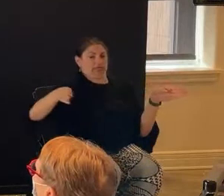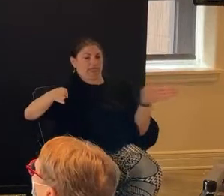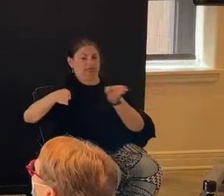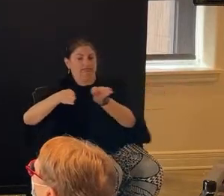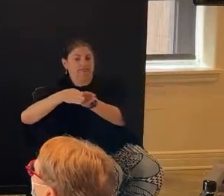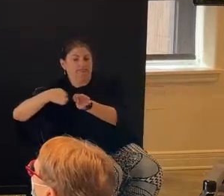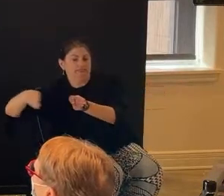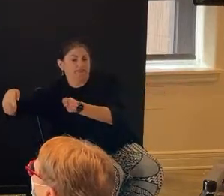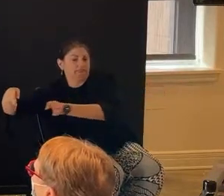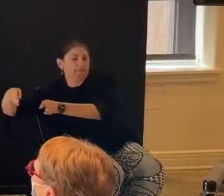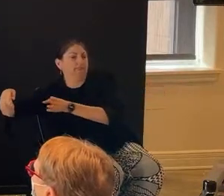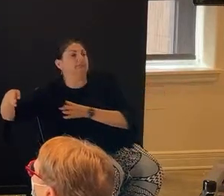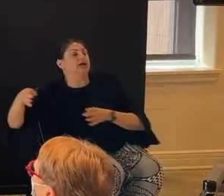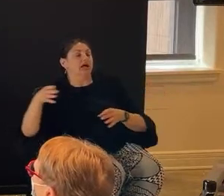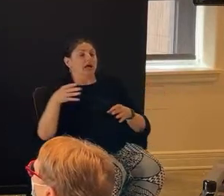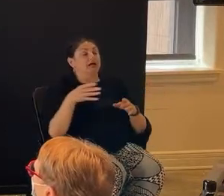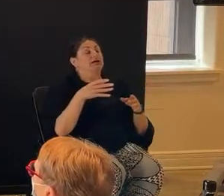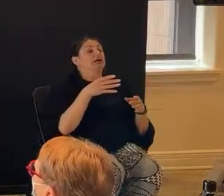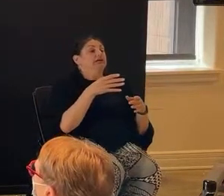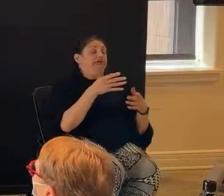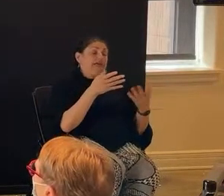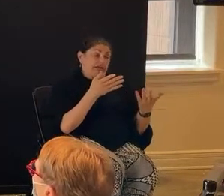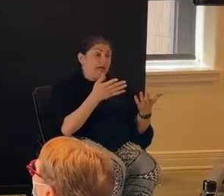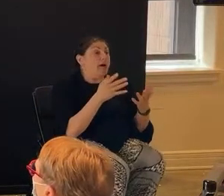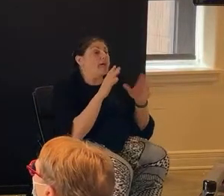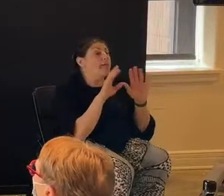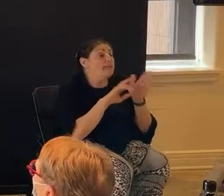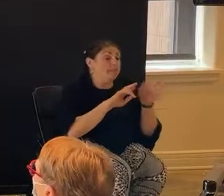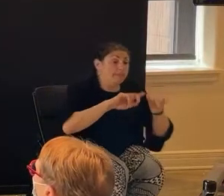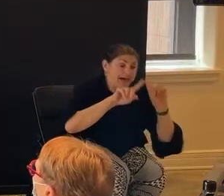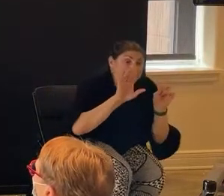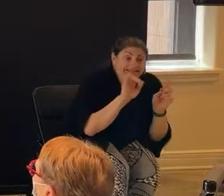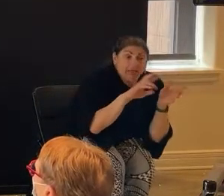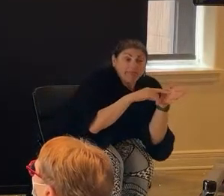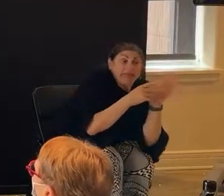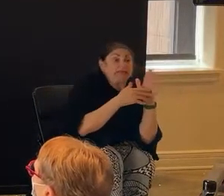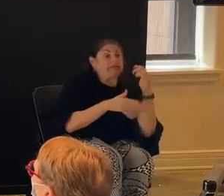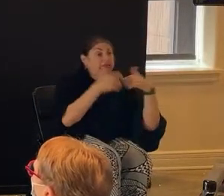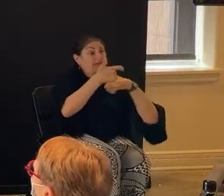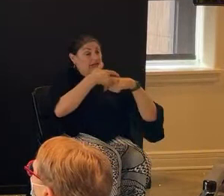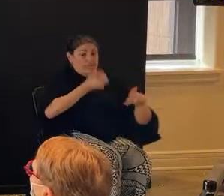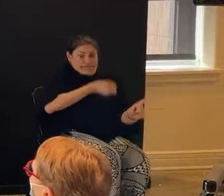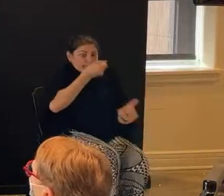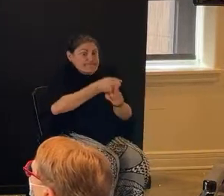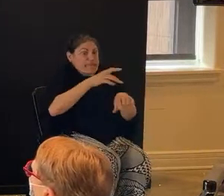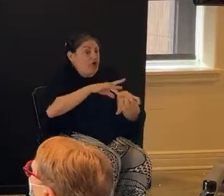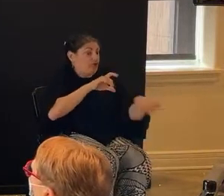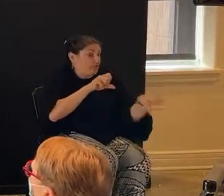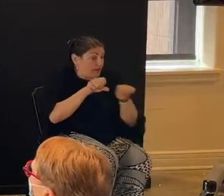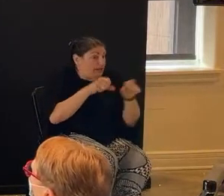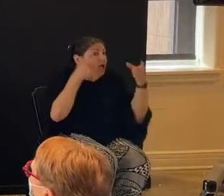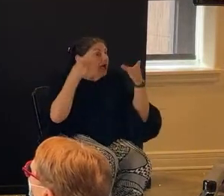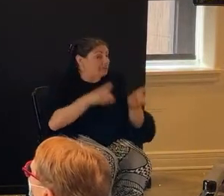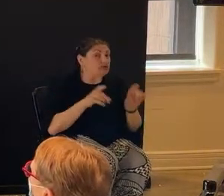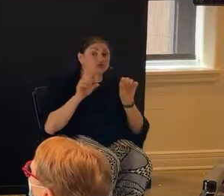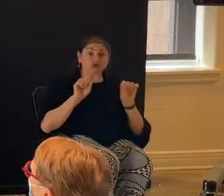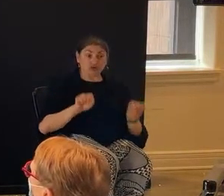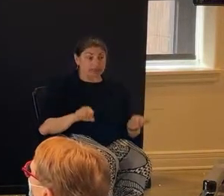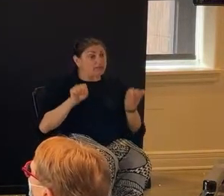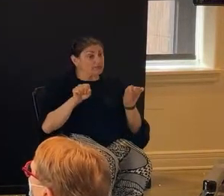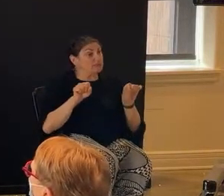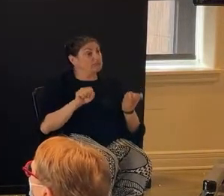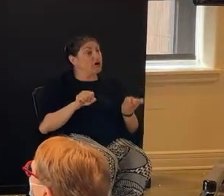what it does mean is that the next one could happen, you know, while we're sitting here, or it could